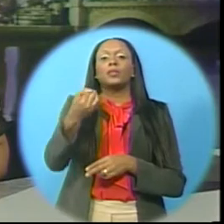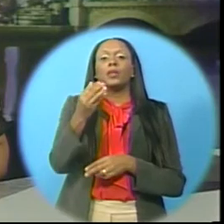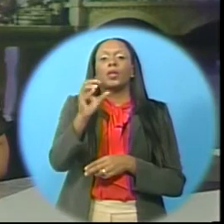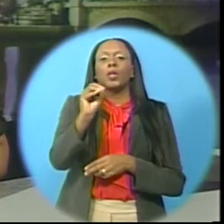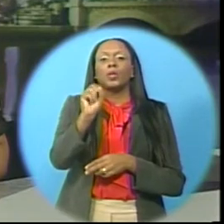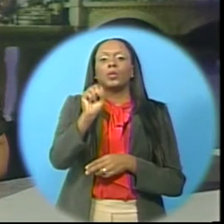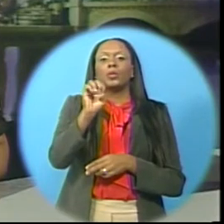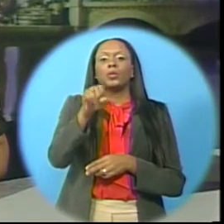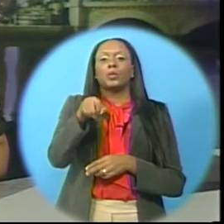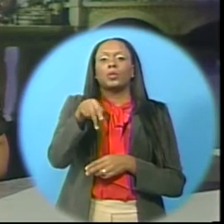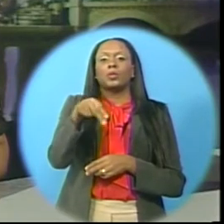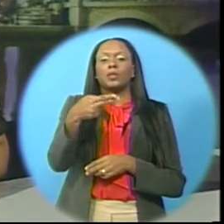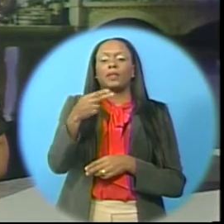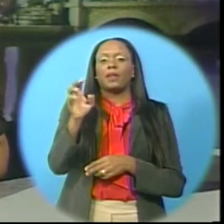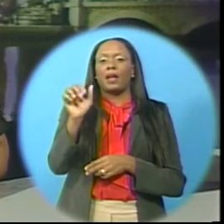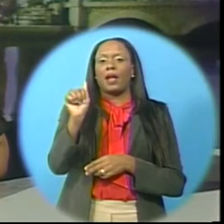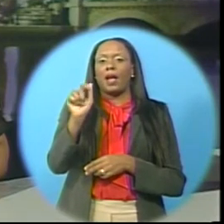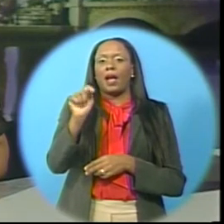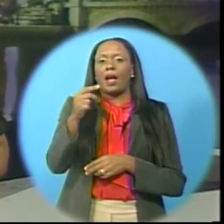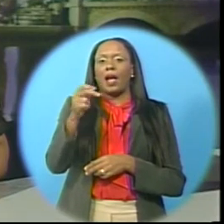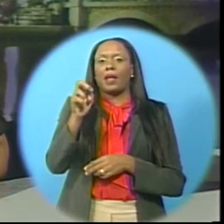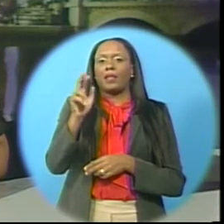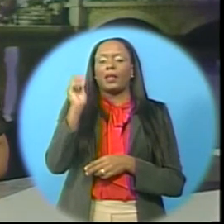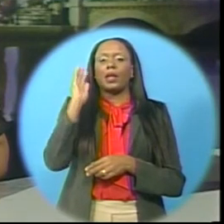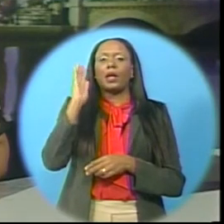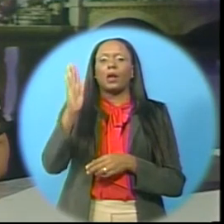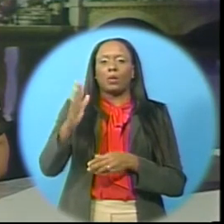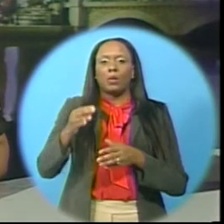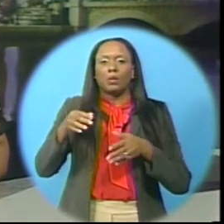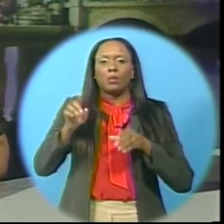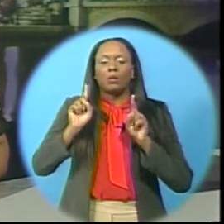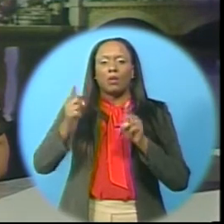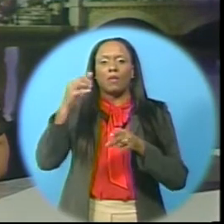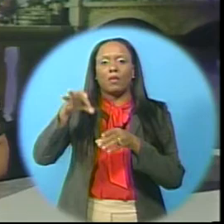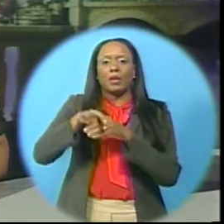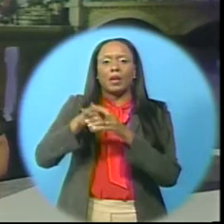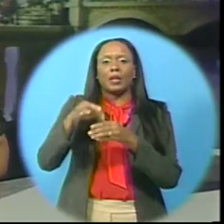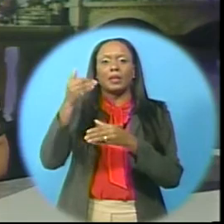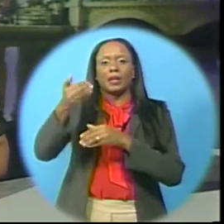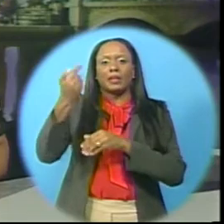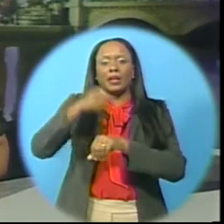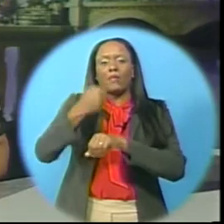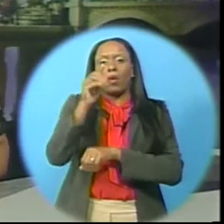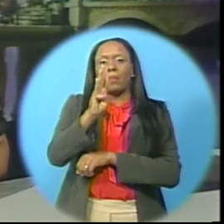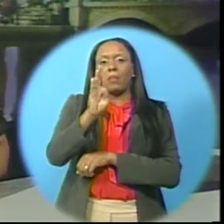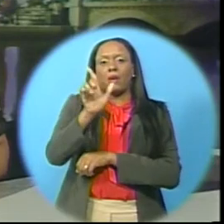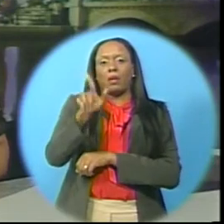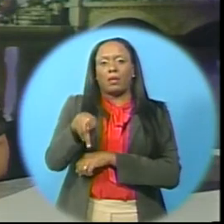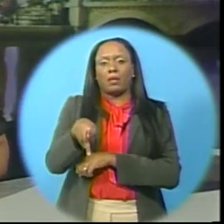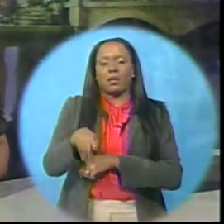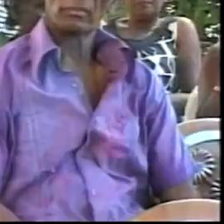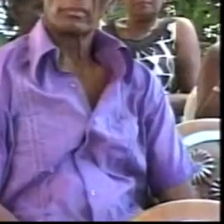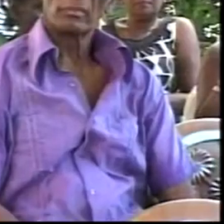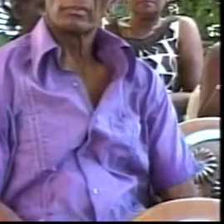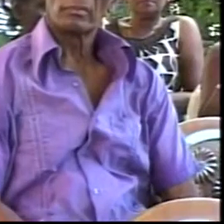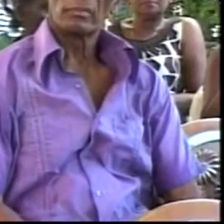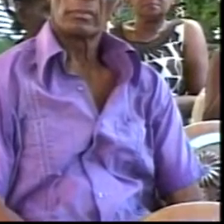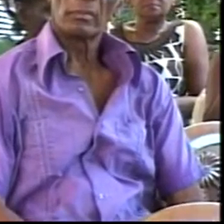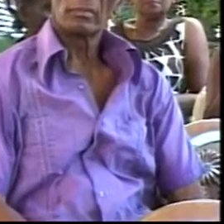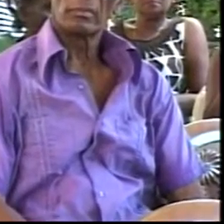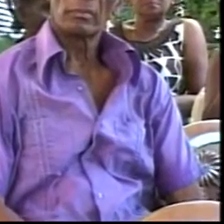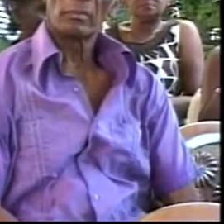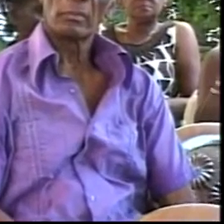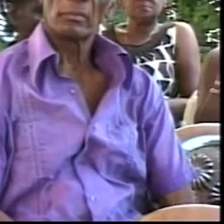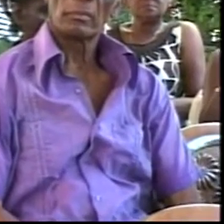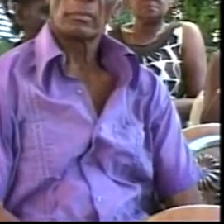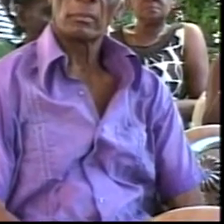unopposed to contest the St. Michael West seat in the next general election for the opposition Barbados Labour Party. Reverend Atherley held the seat from